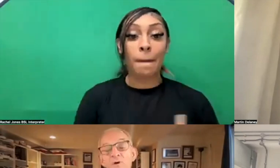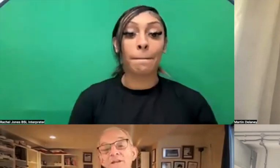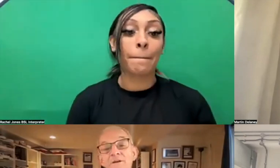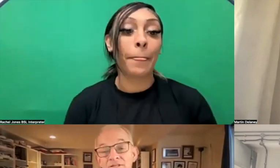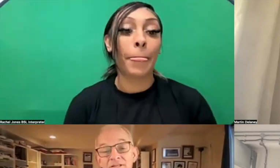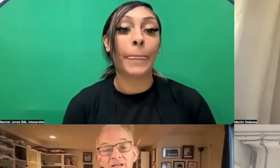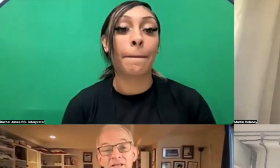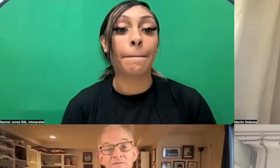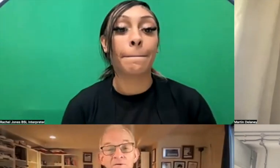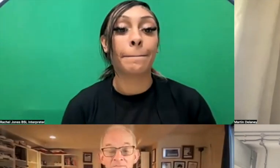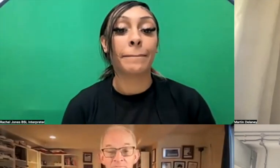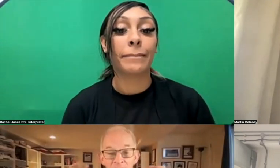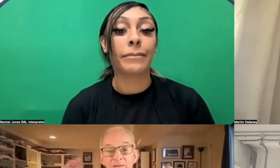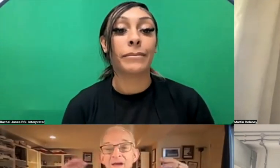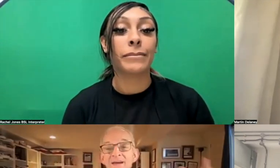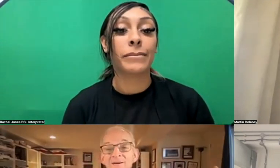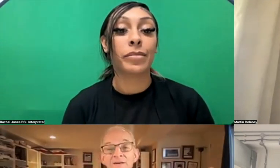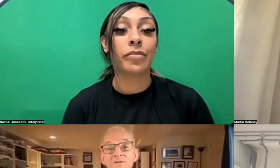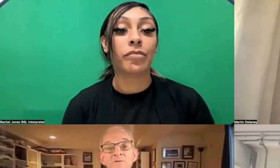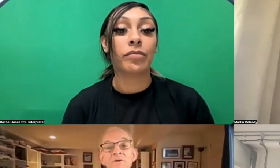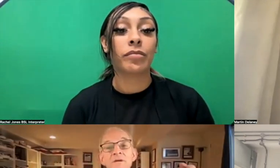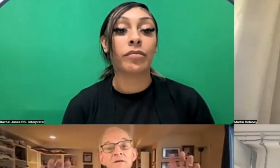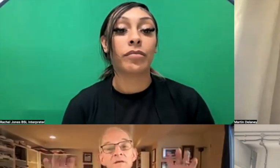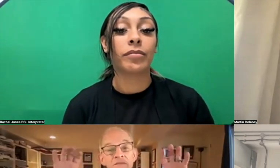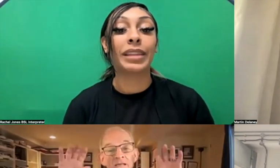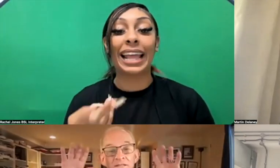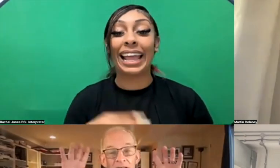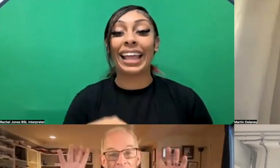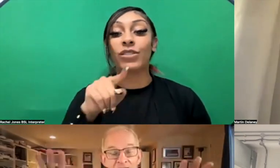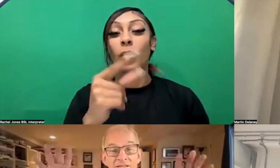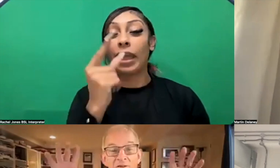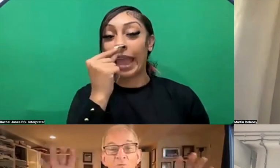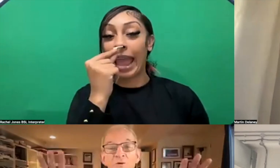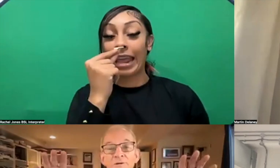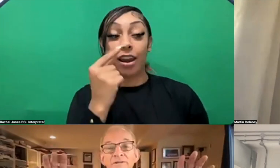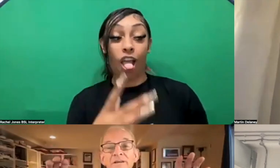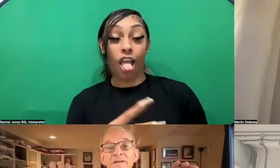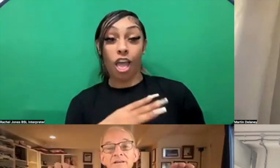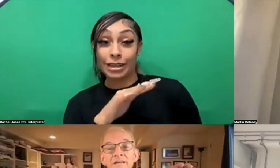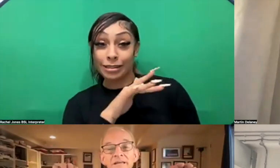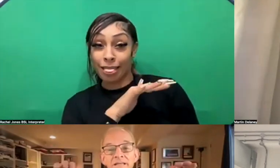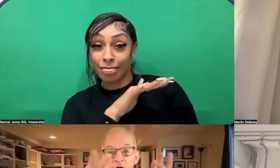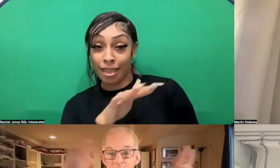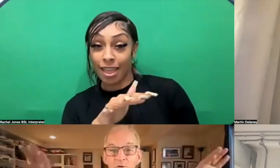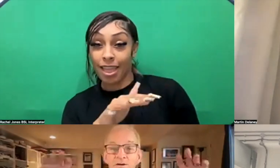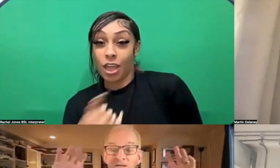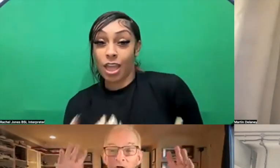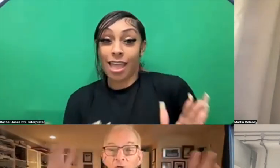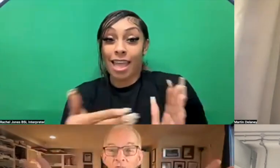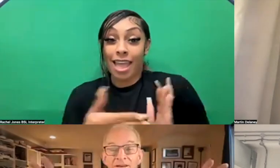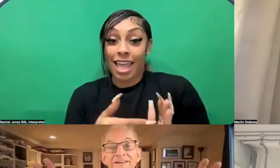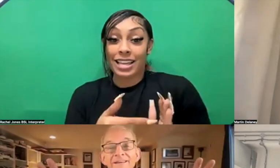the point here is that if you can piggyback onto things that exist in the world in large